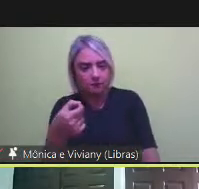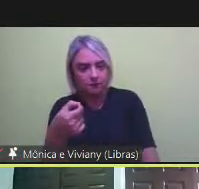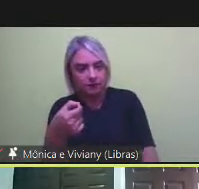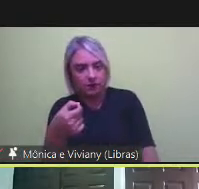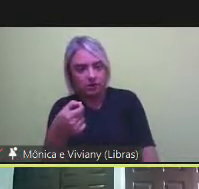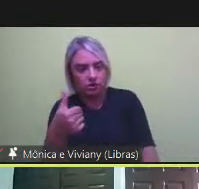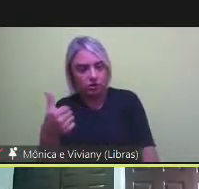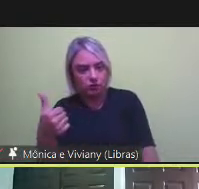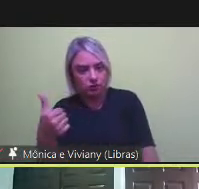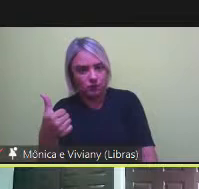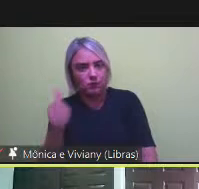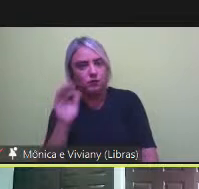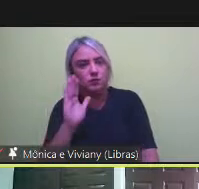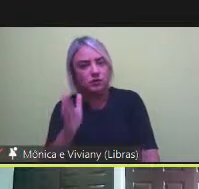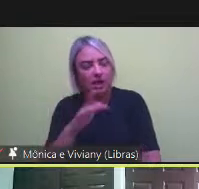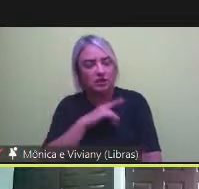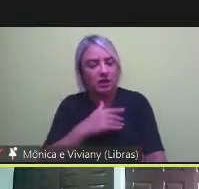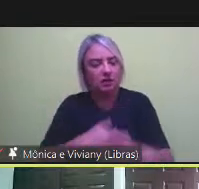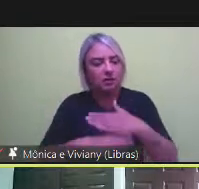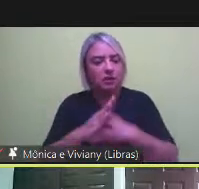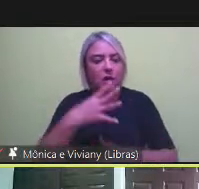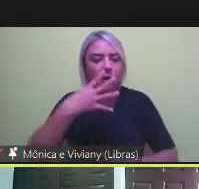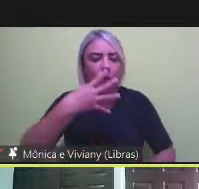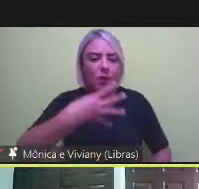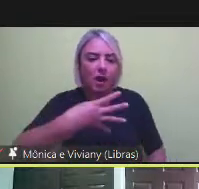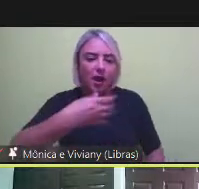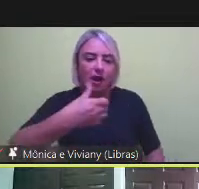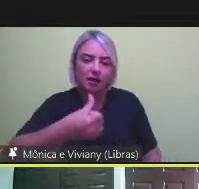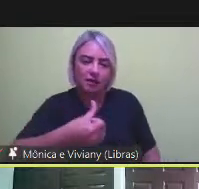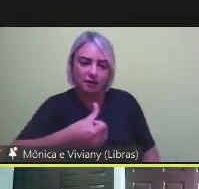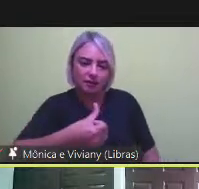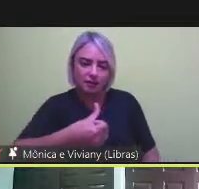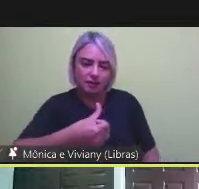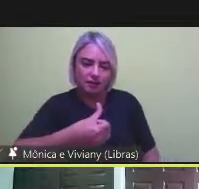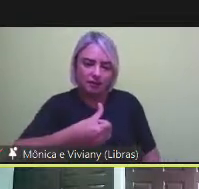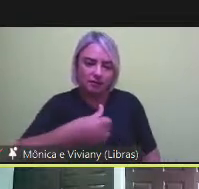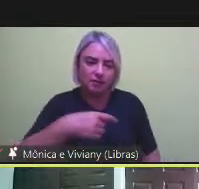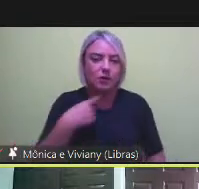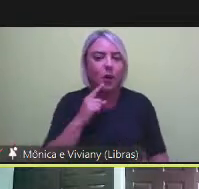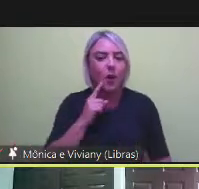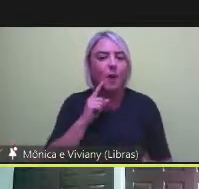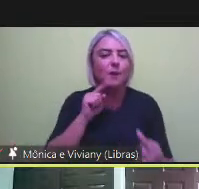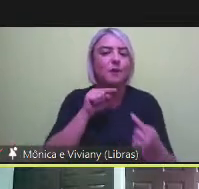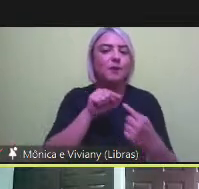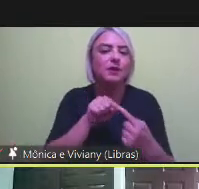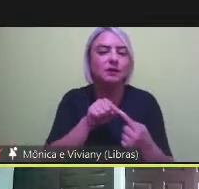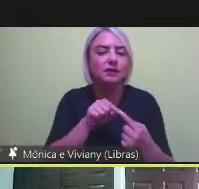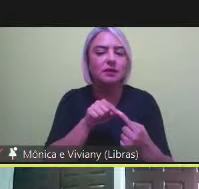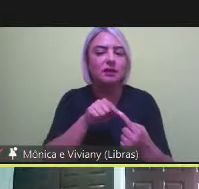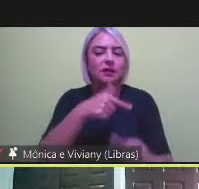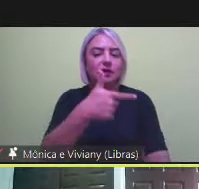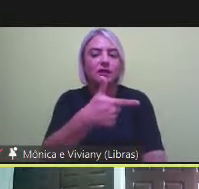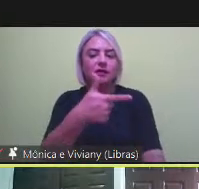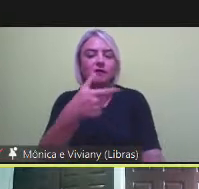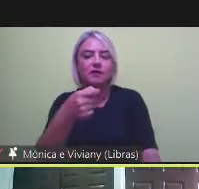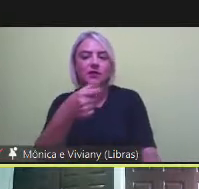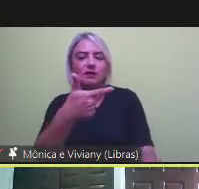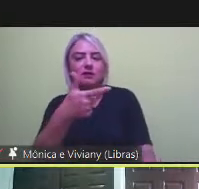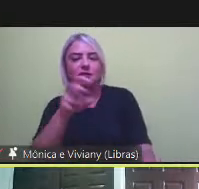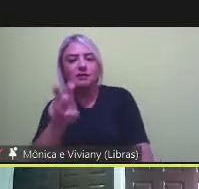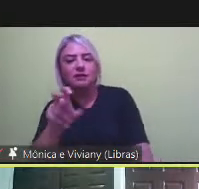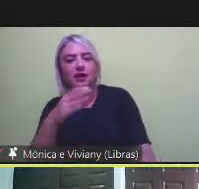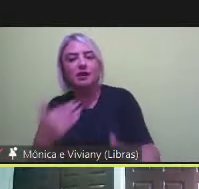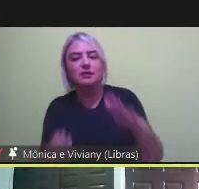facilities. And our aim is, our target for 2025 is to be able to